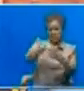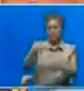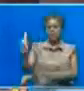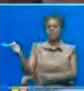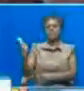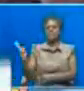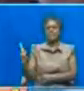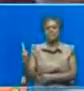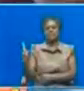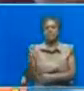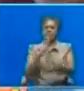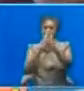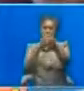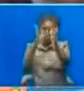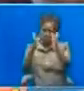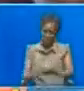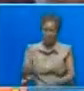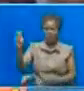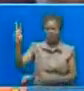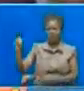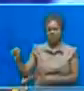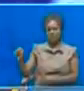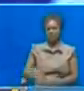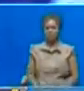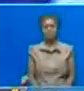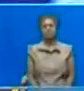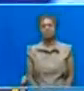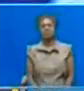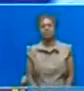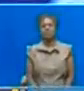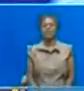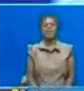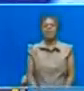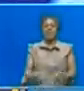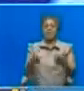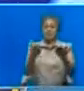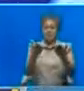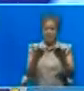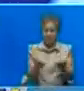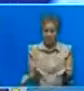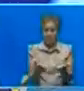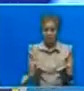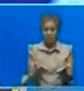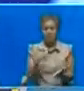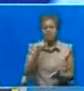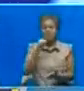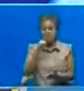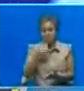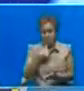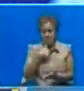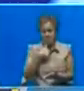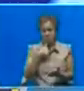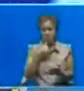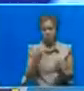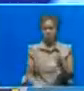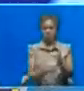Secretary. Timothy Otieno, KTN. Now, it appears to be a new dawn for the residents